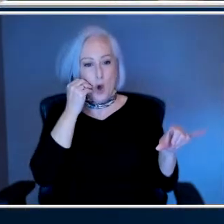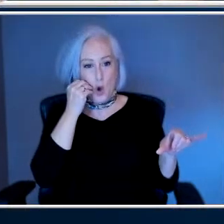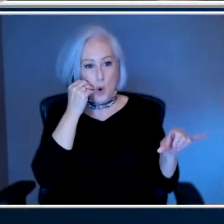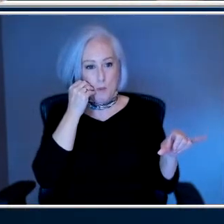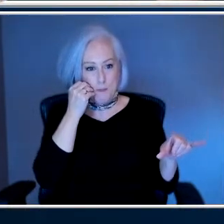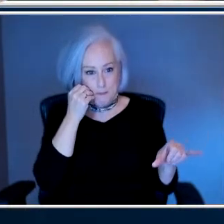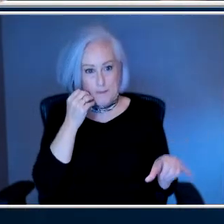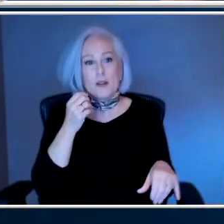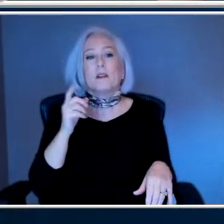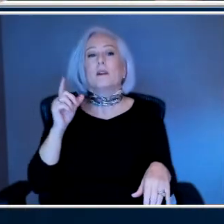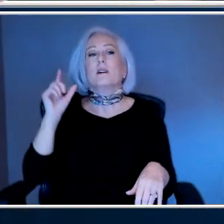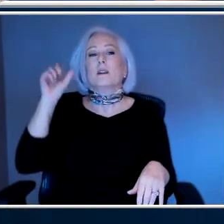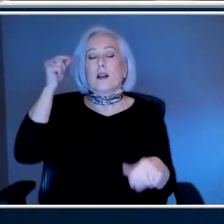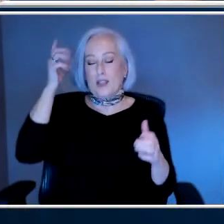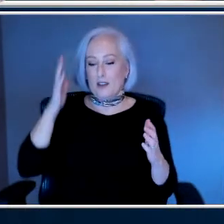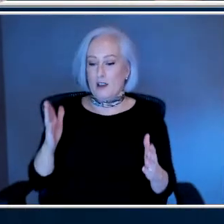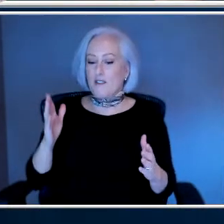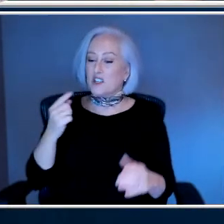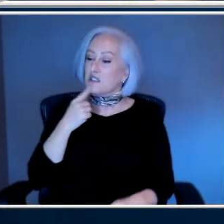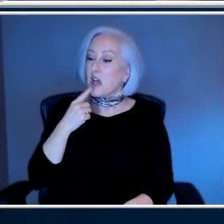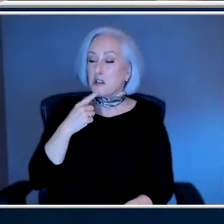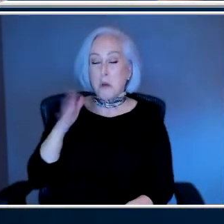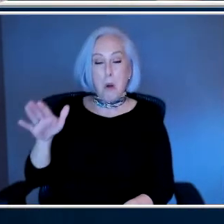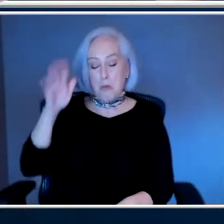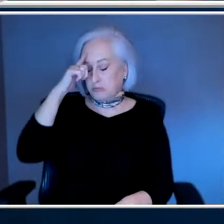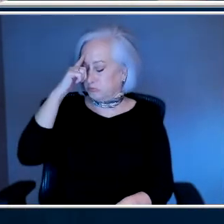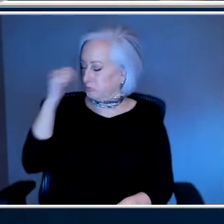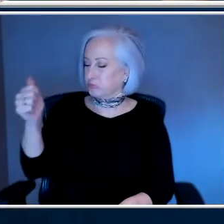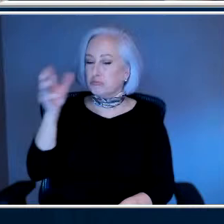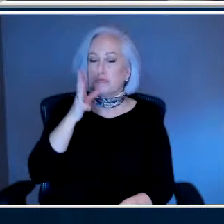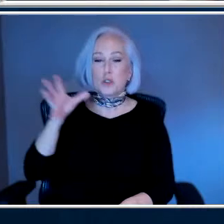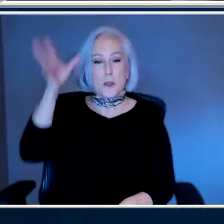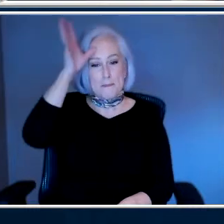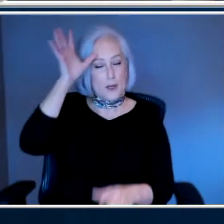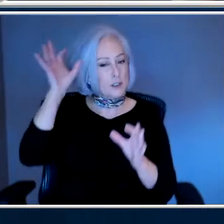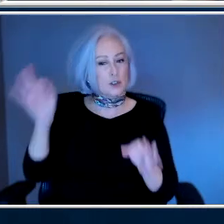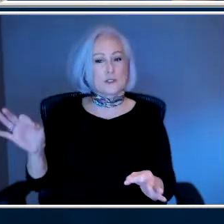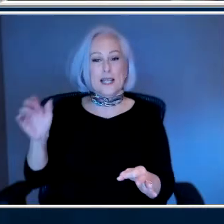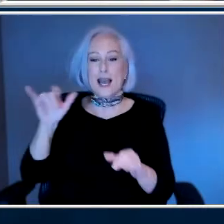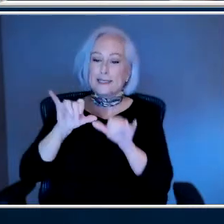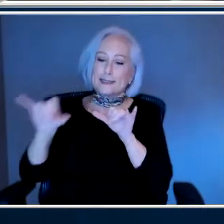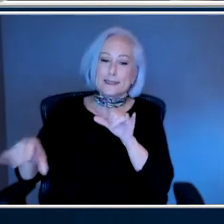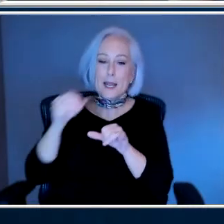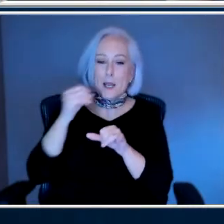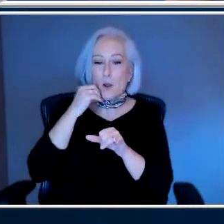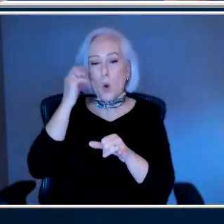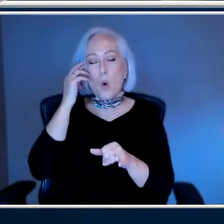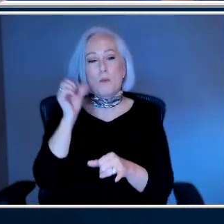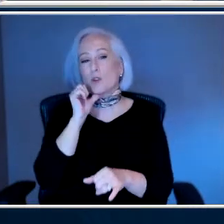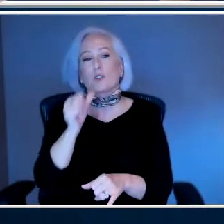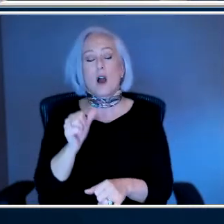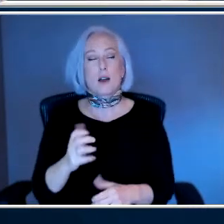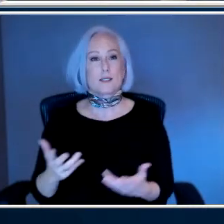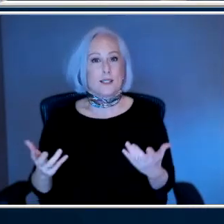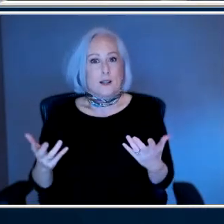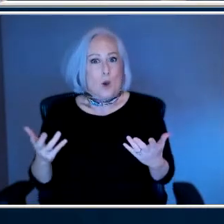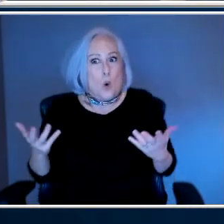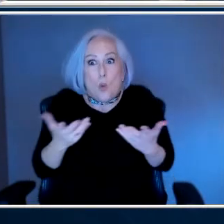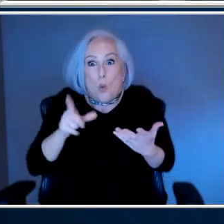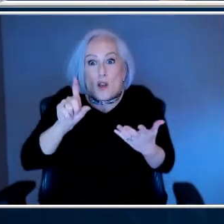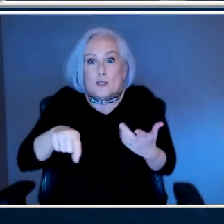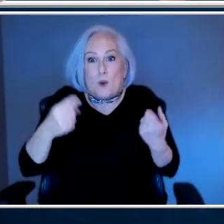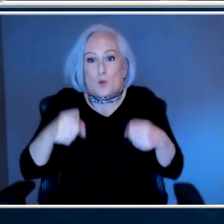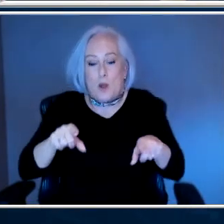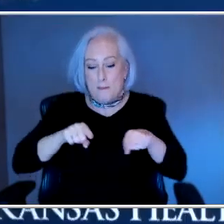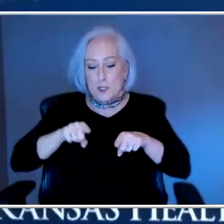slightly frustrated when you hear things like this. Yeah. Needless to say. So what's supposed to happen during a Yeah. measles outbreak? I mean,